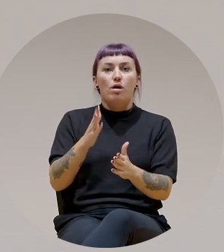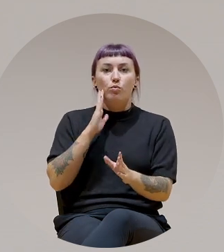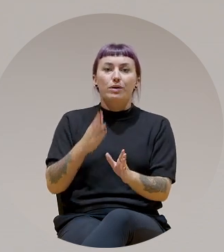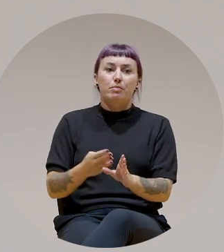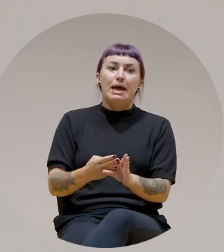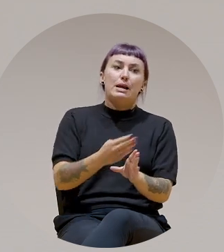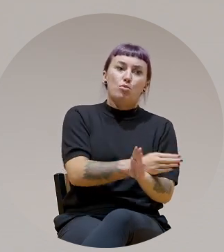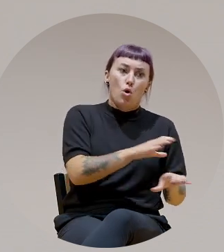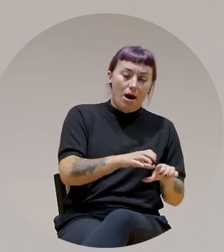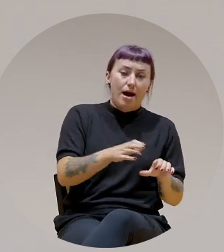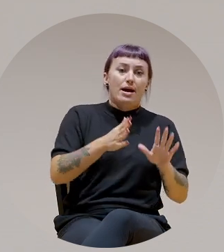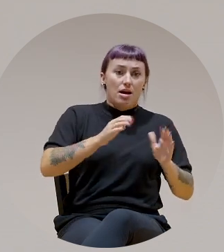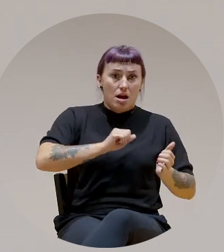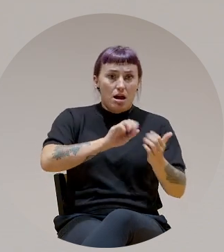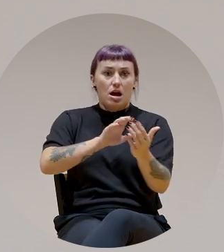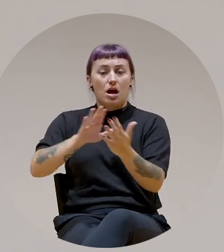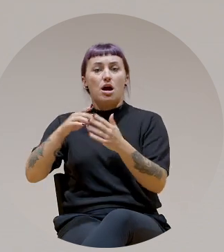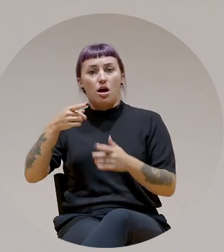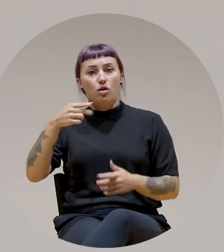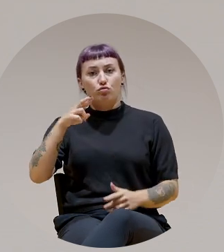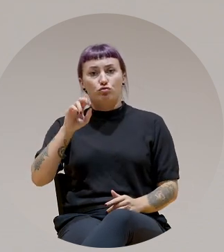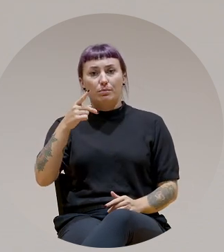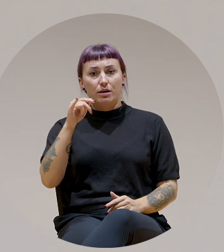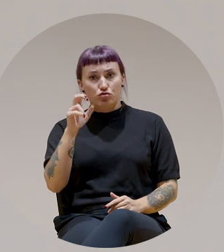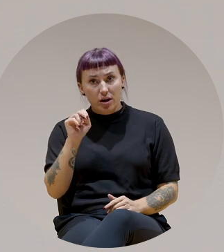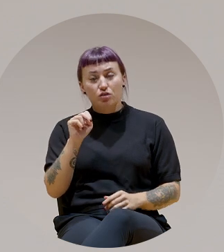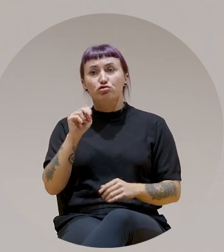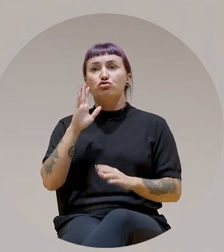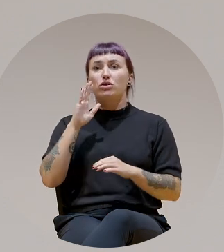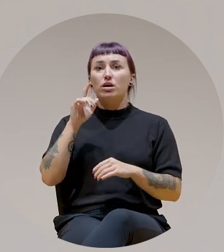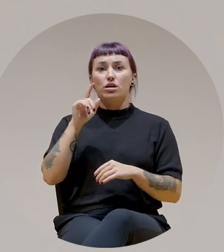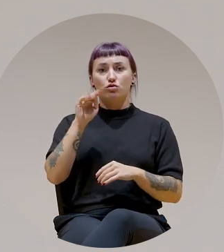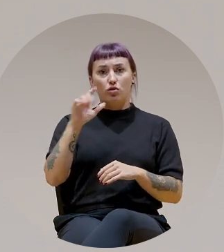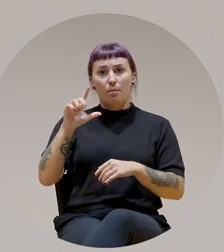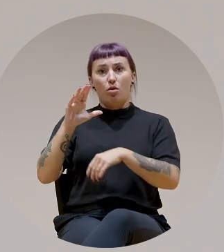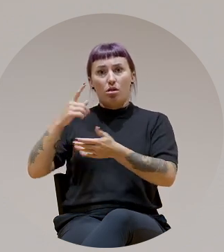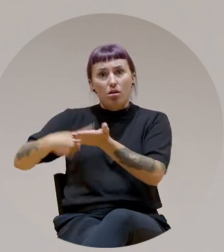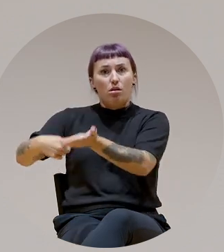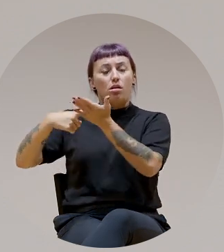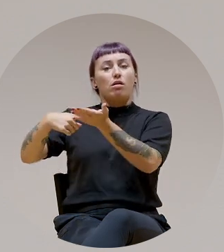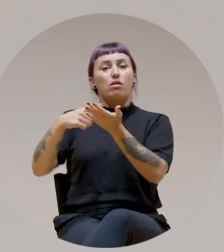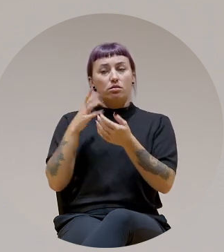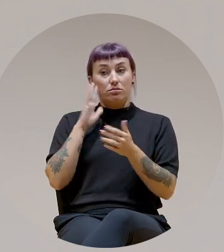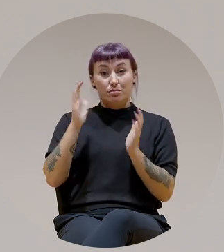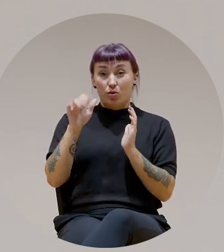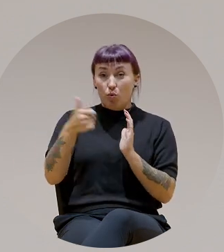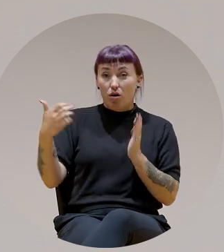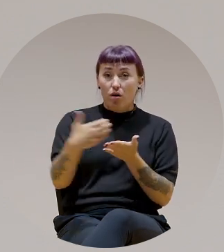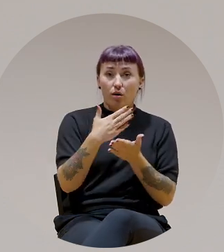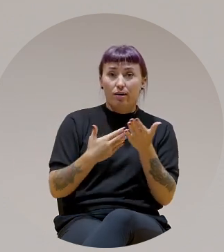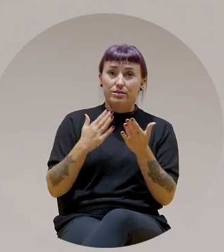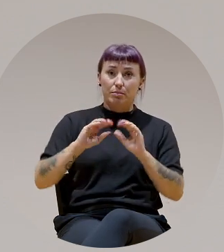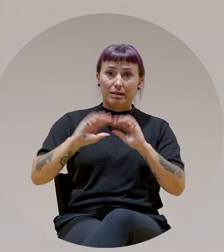incredibly proactive with repatriations and with tribal consultations is we have compared to other